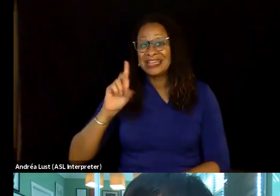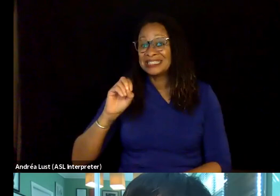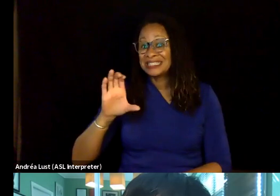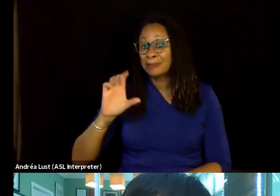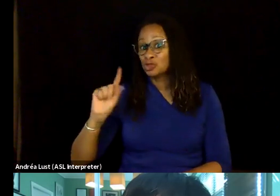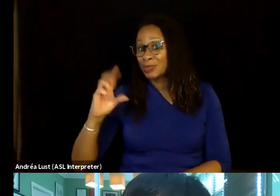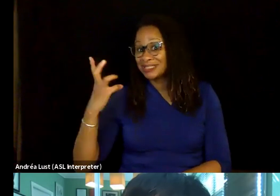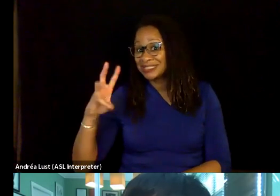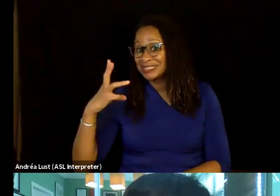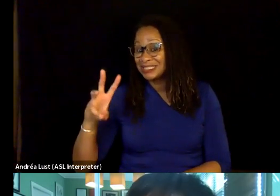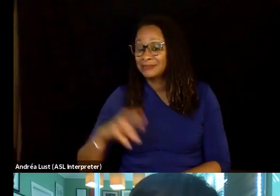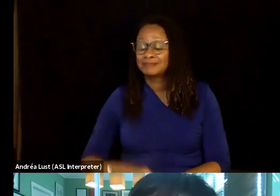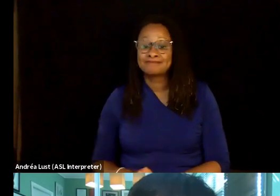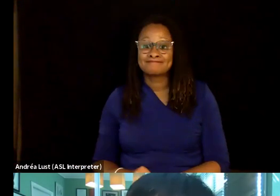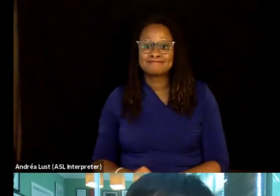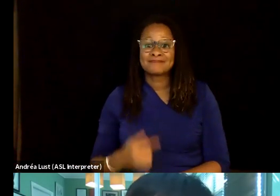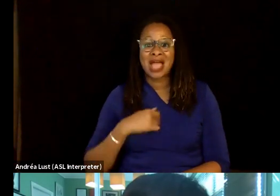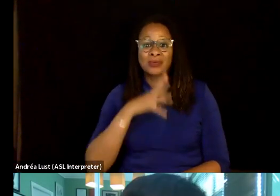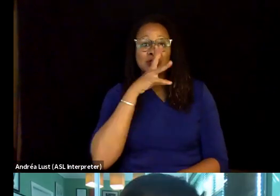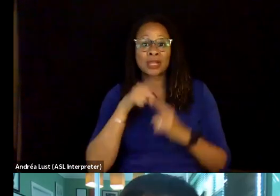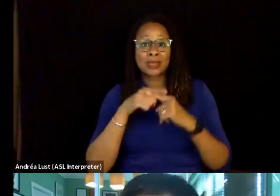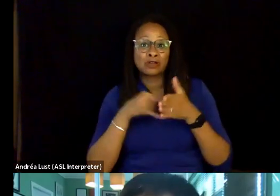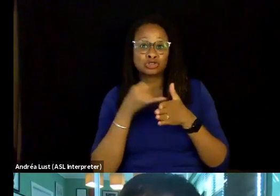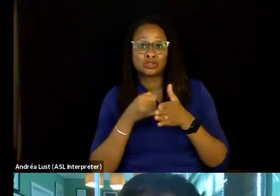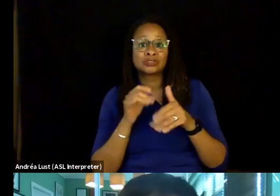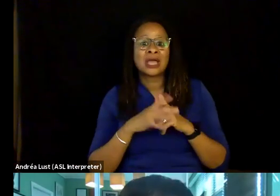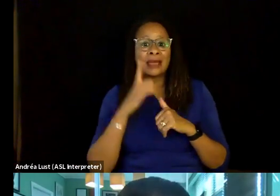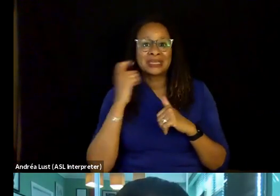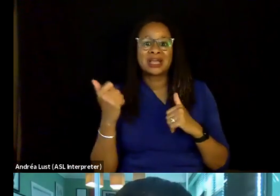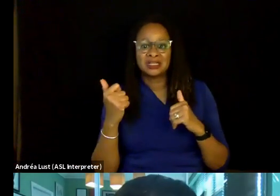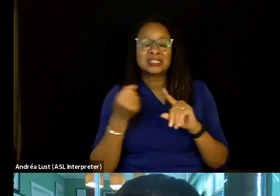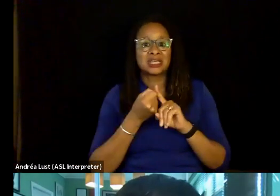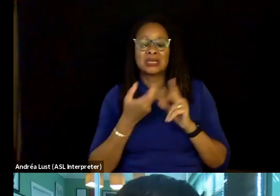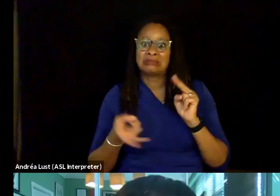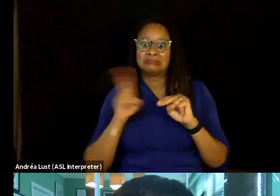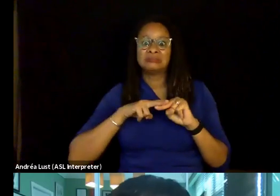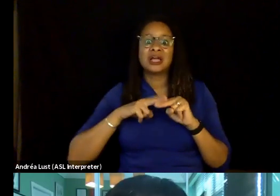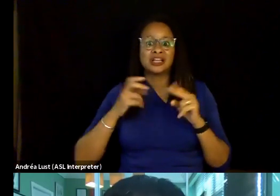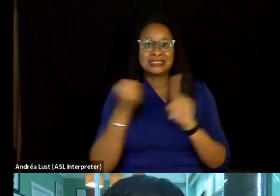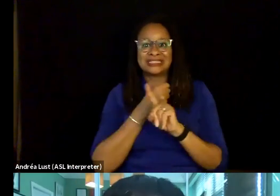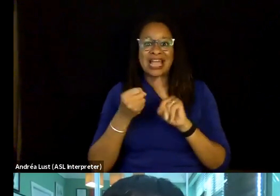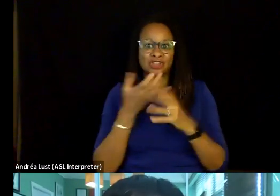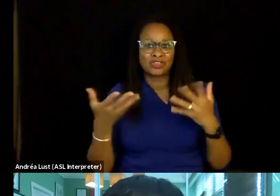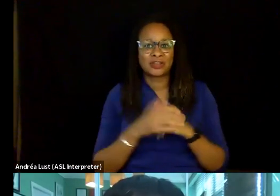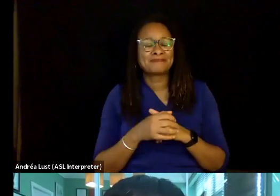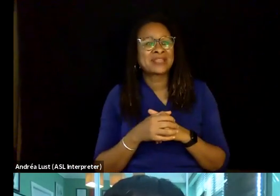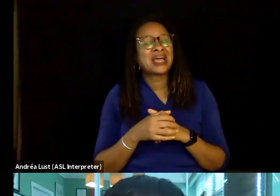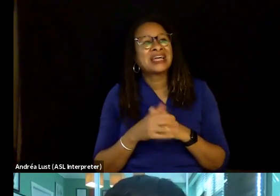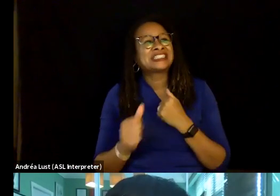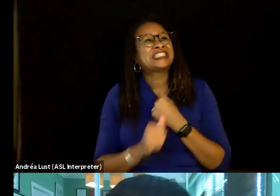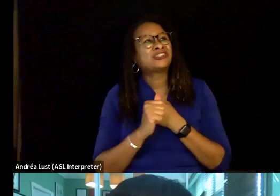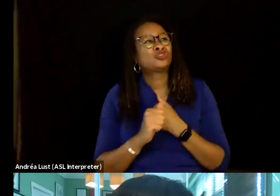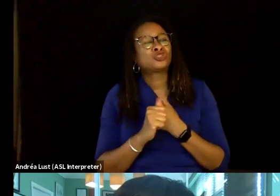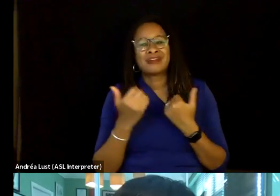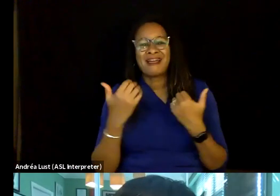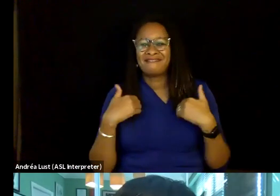2016. And I was talking about journalists because the exponential attacks were there. What are the dangers? I mean, I